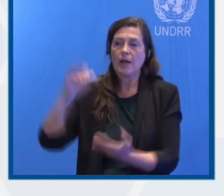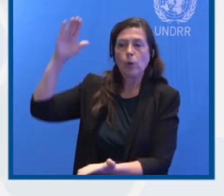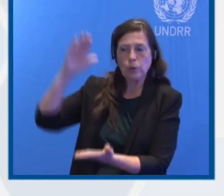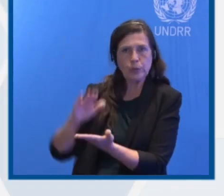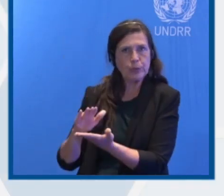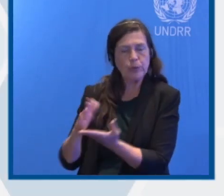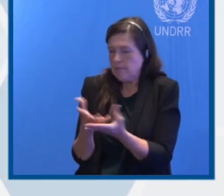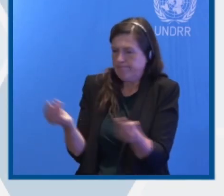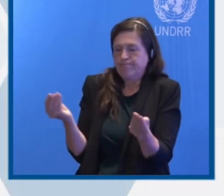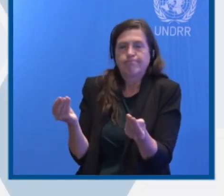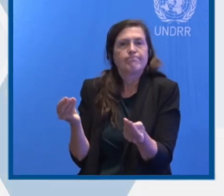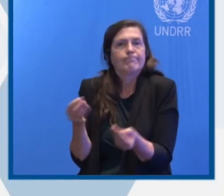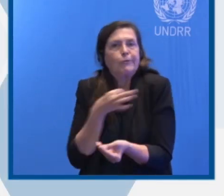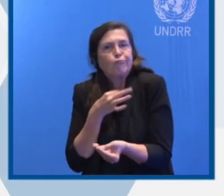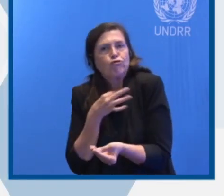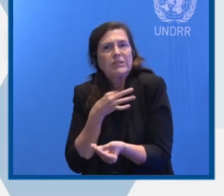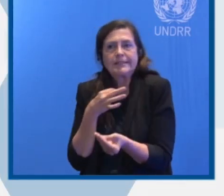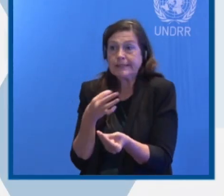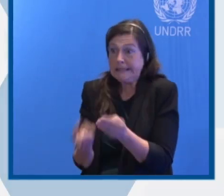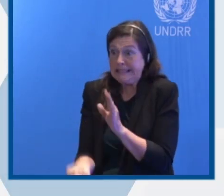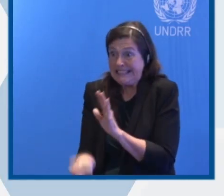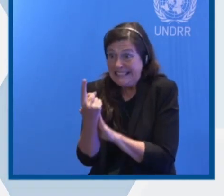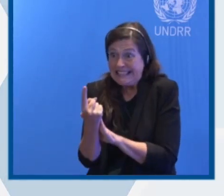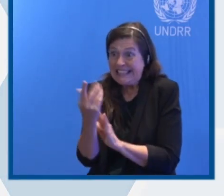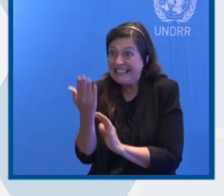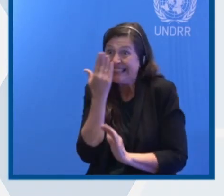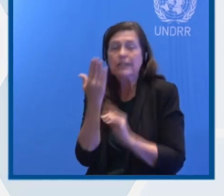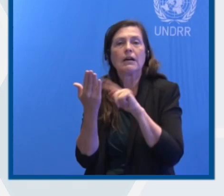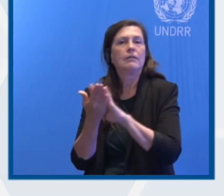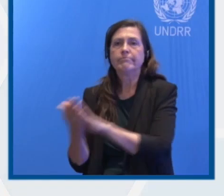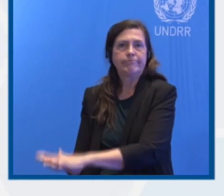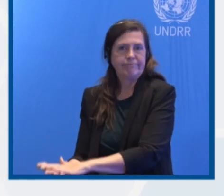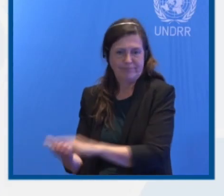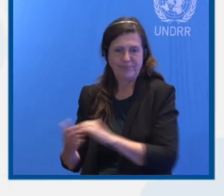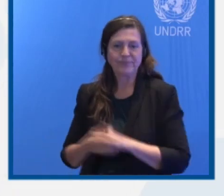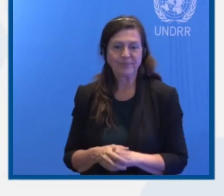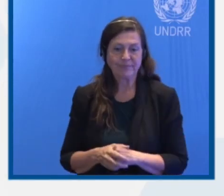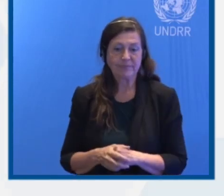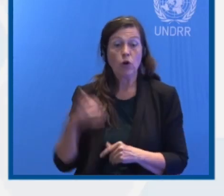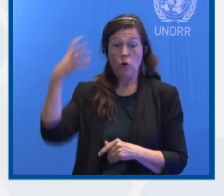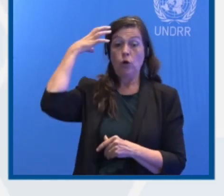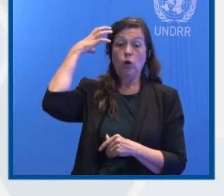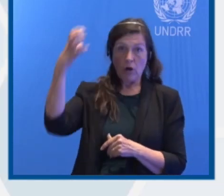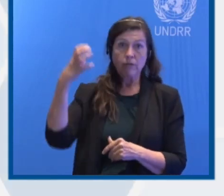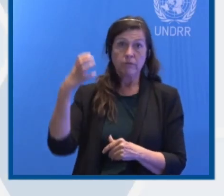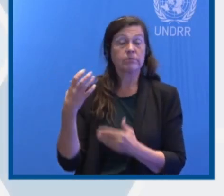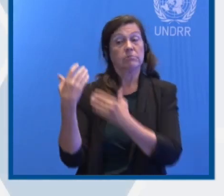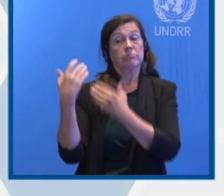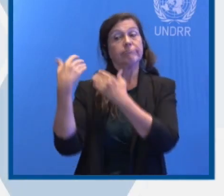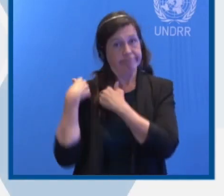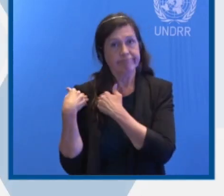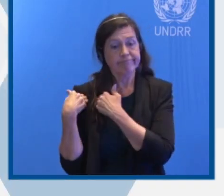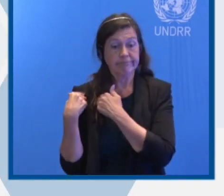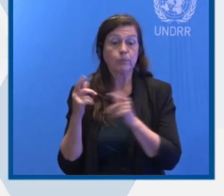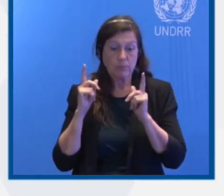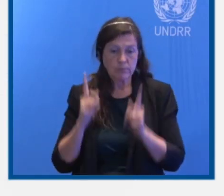The government has an obligation to protect its citizens against risks. It is also, therefore, possible to see